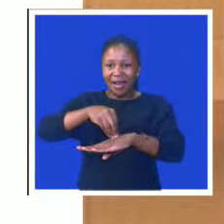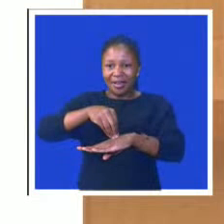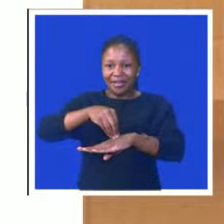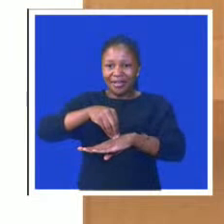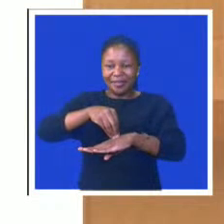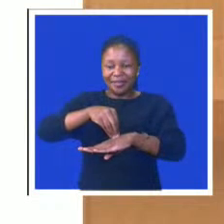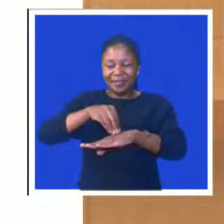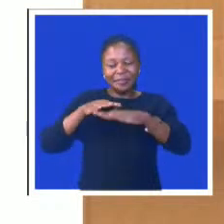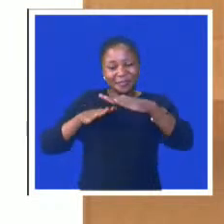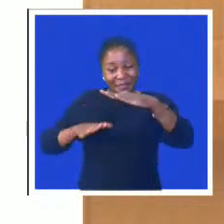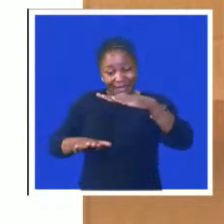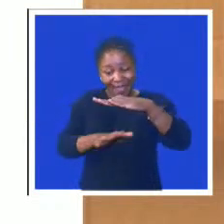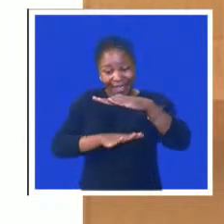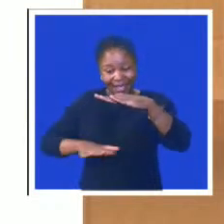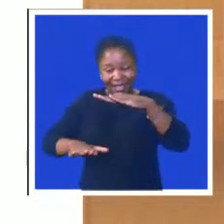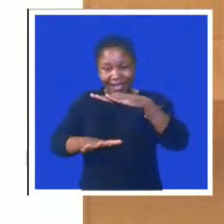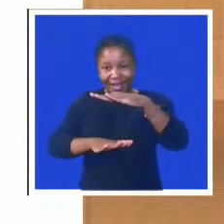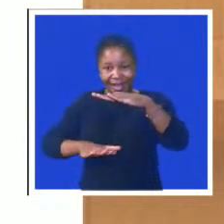under,